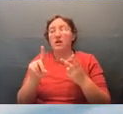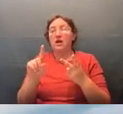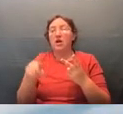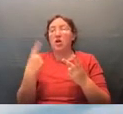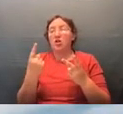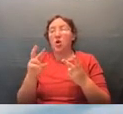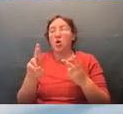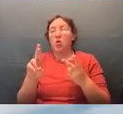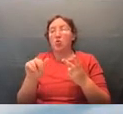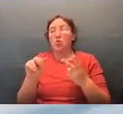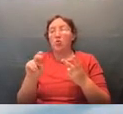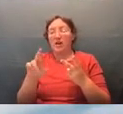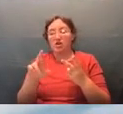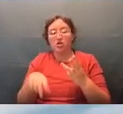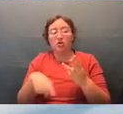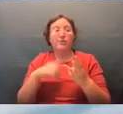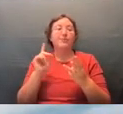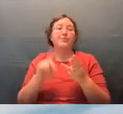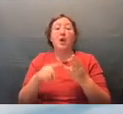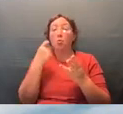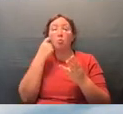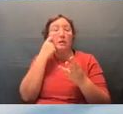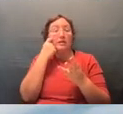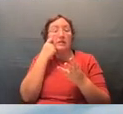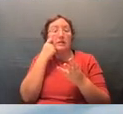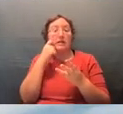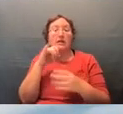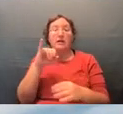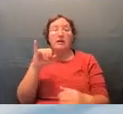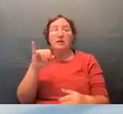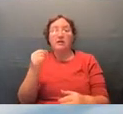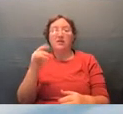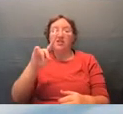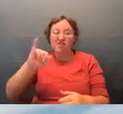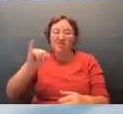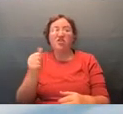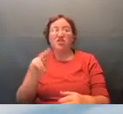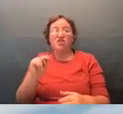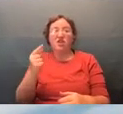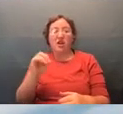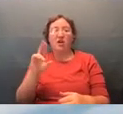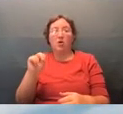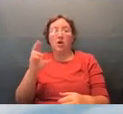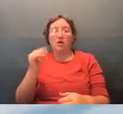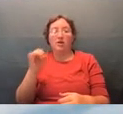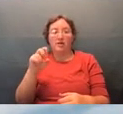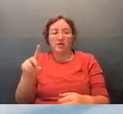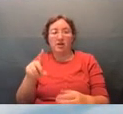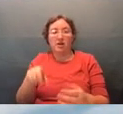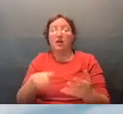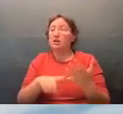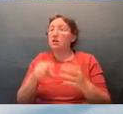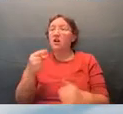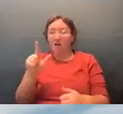filmed out here. And then a little more recently, Django Unchained was filmed out here, even some parts of